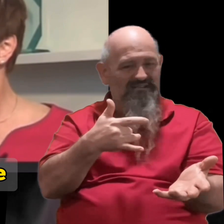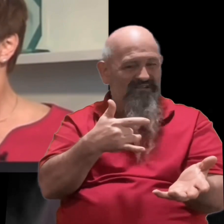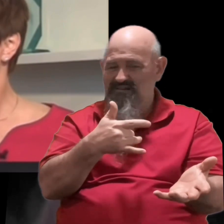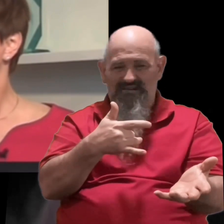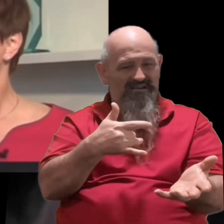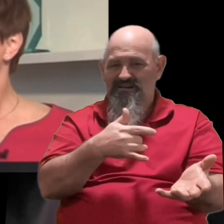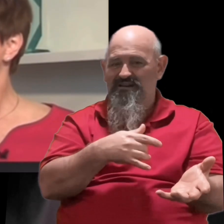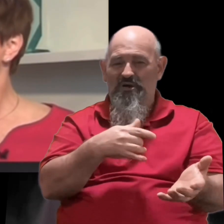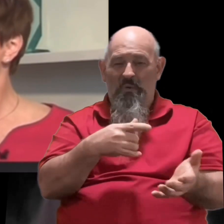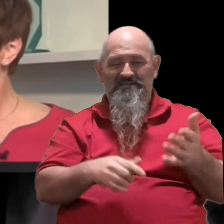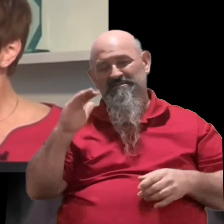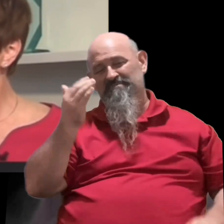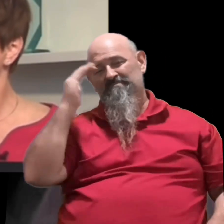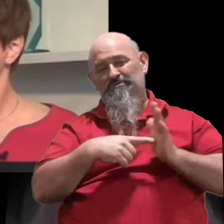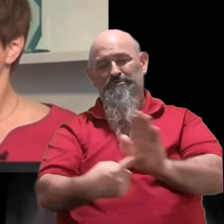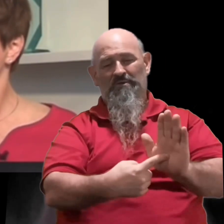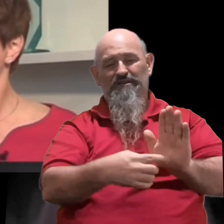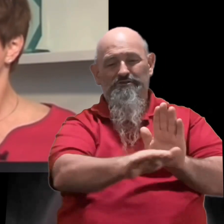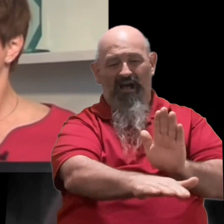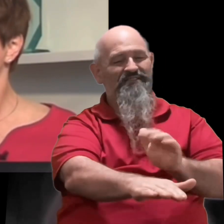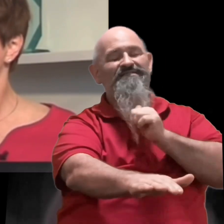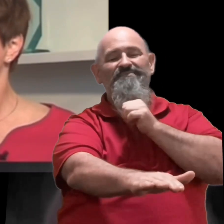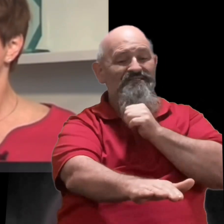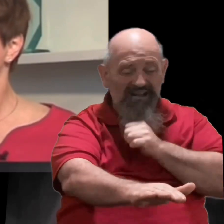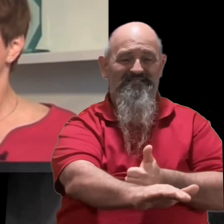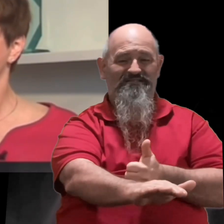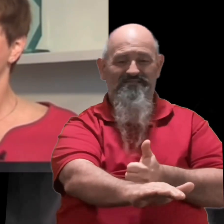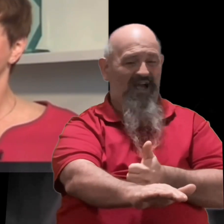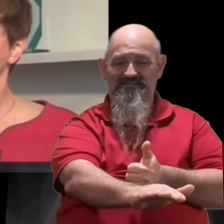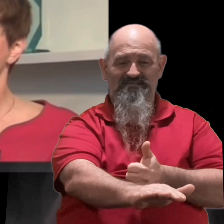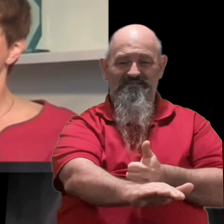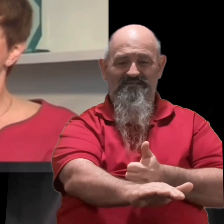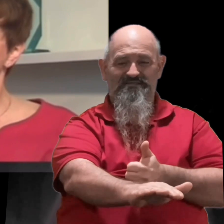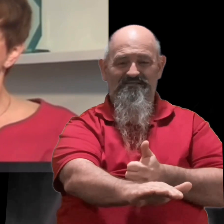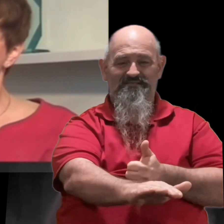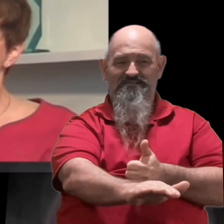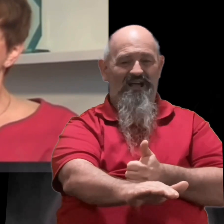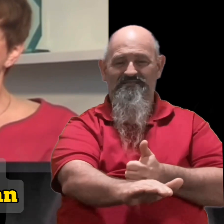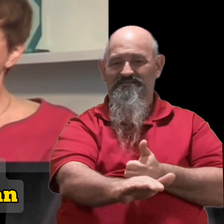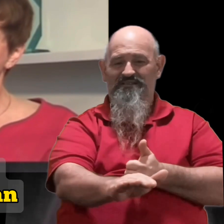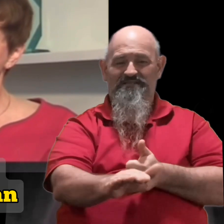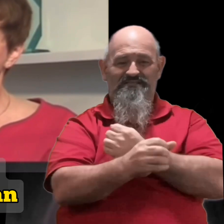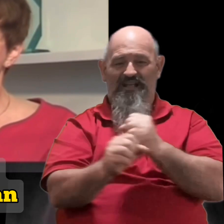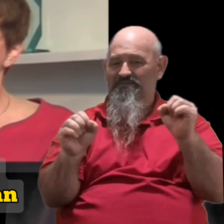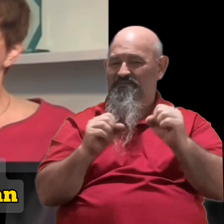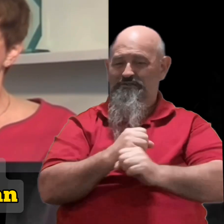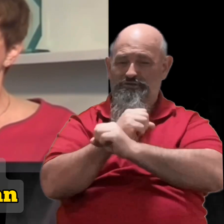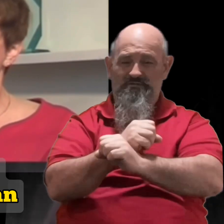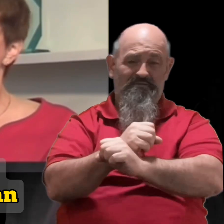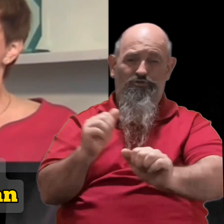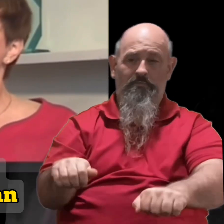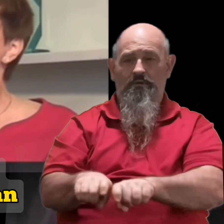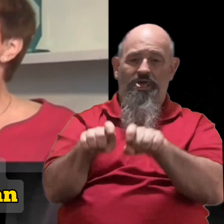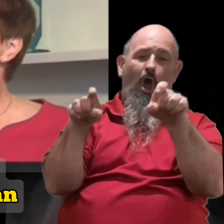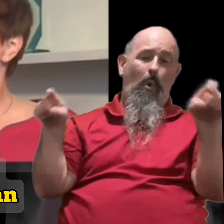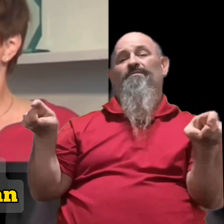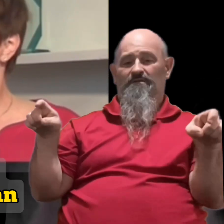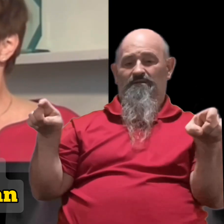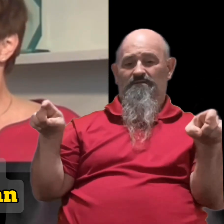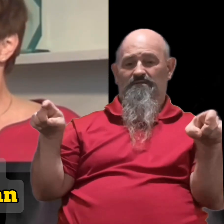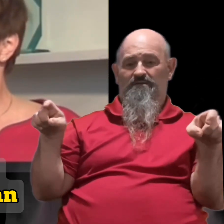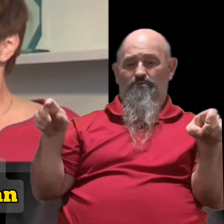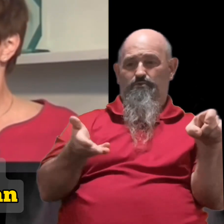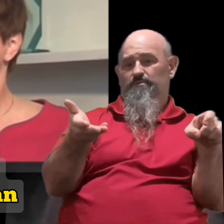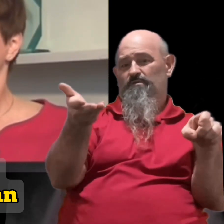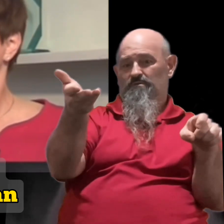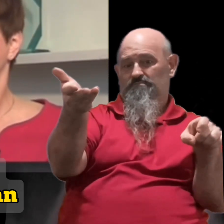abusers. What it seems to indicate is that the child is not safe and secure and could be